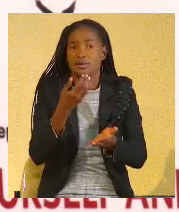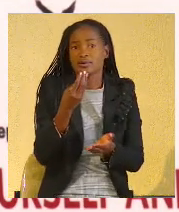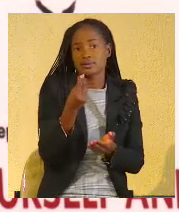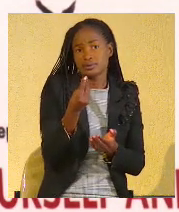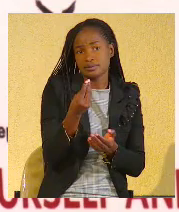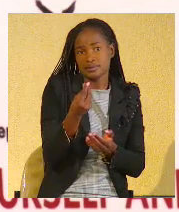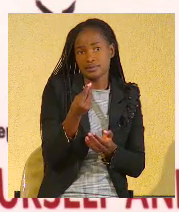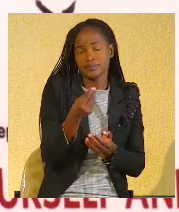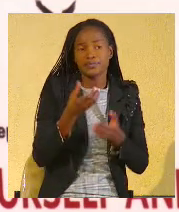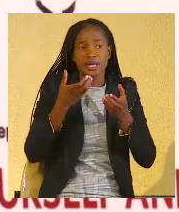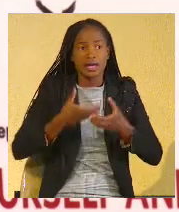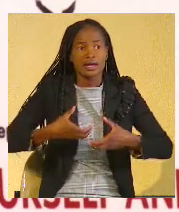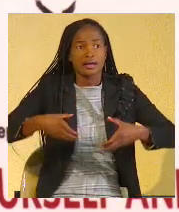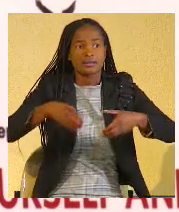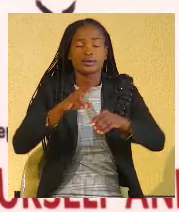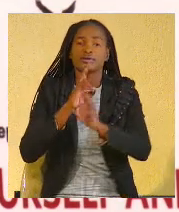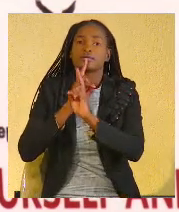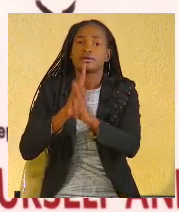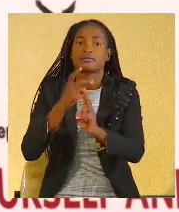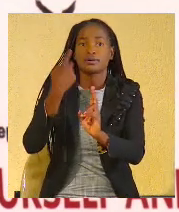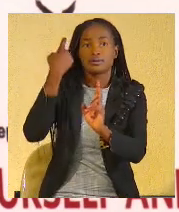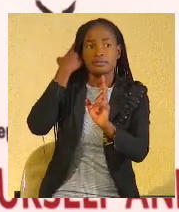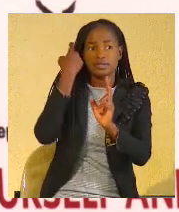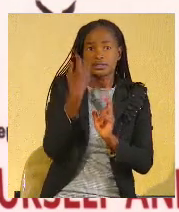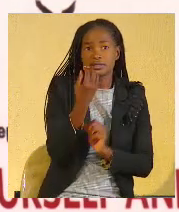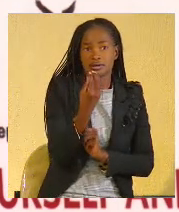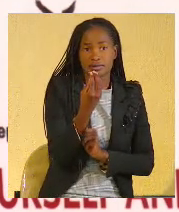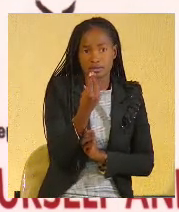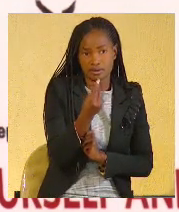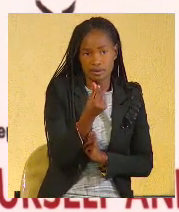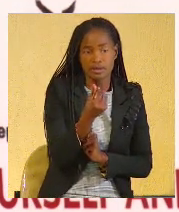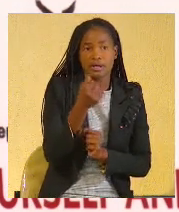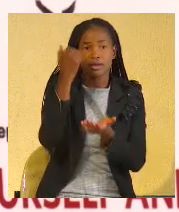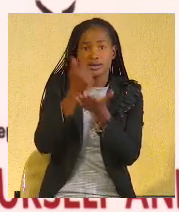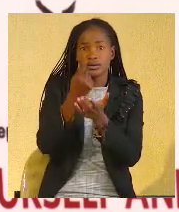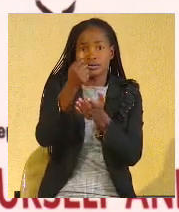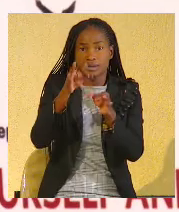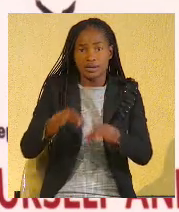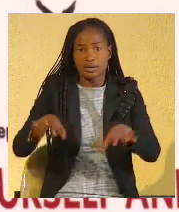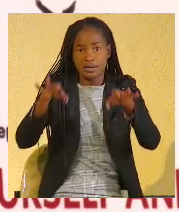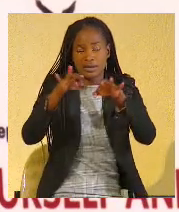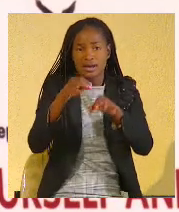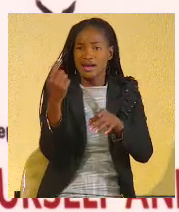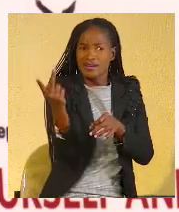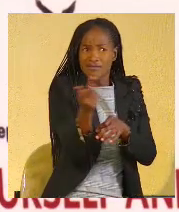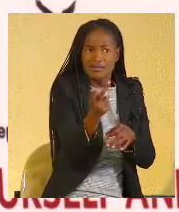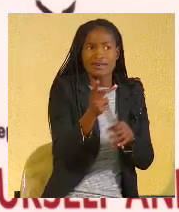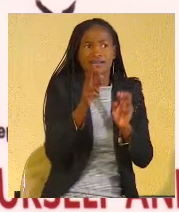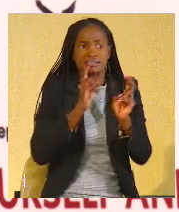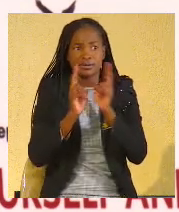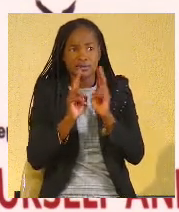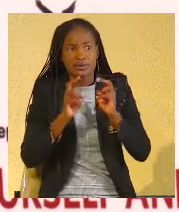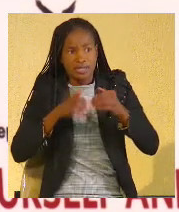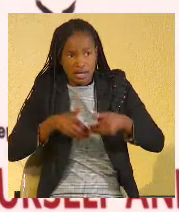Cabinet directed the Ministry of Finance and Agribank to expedite the modalities to